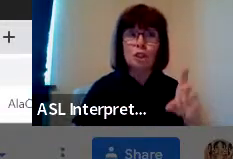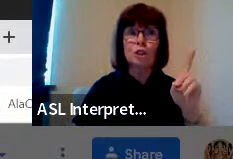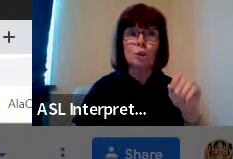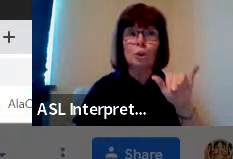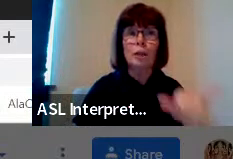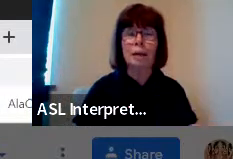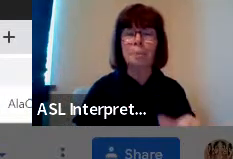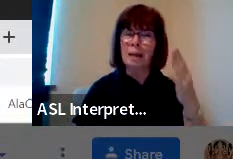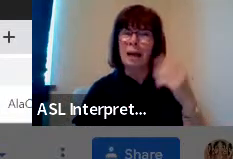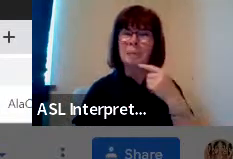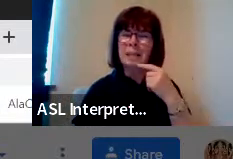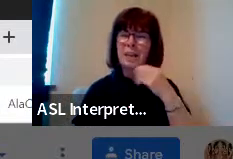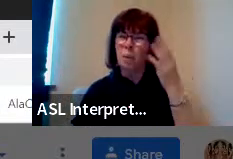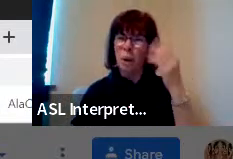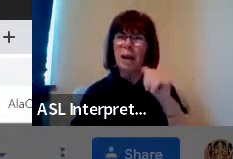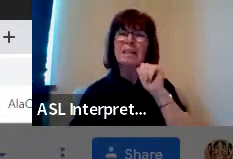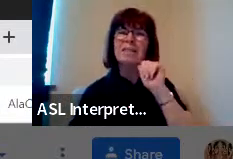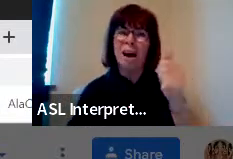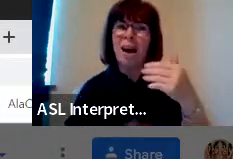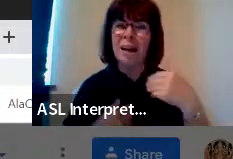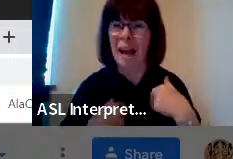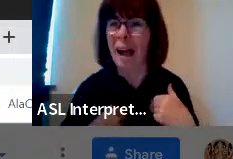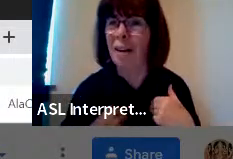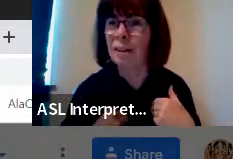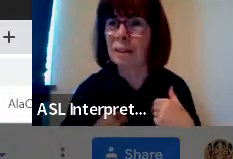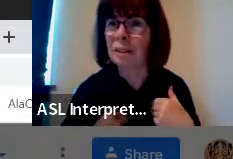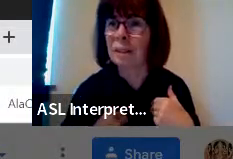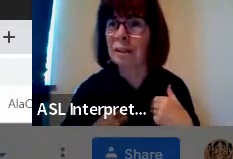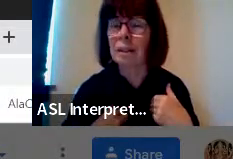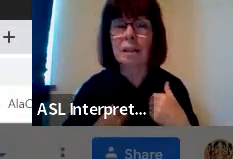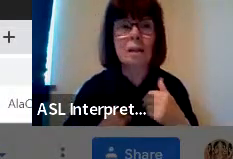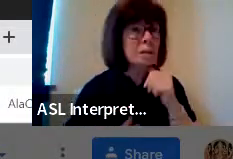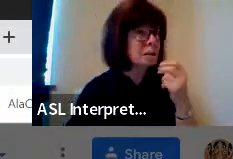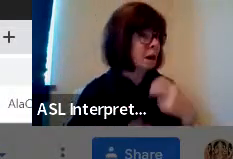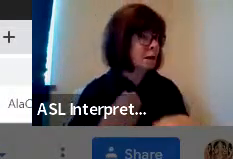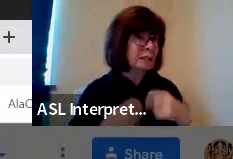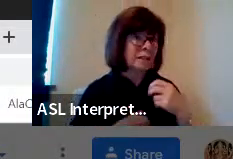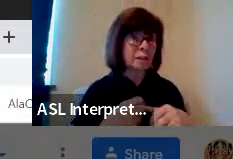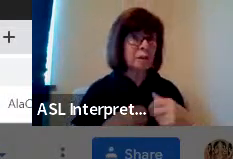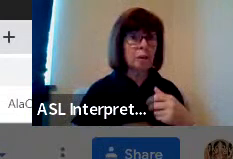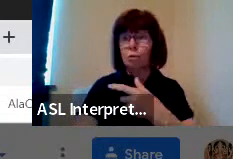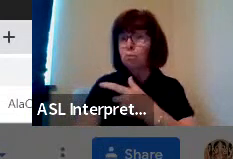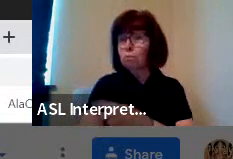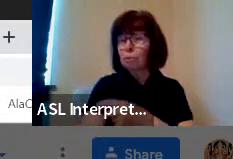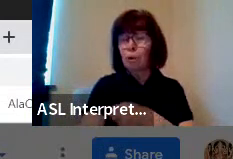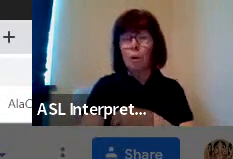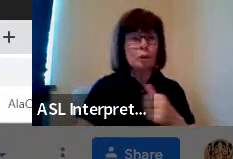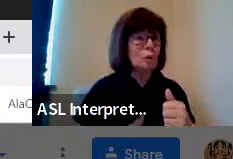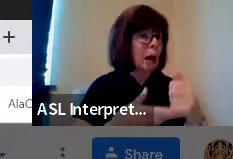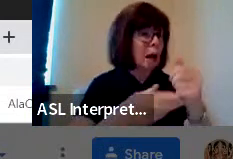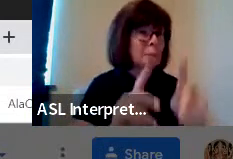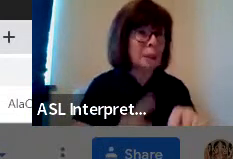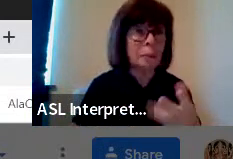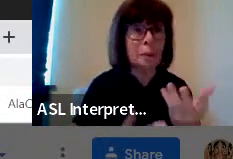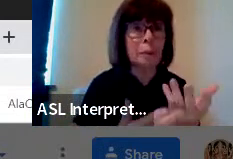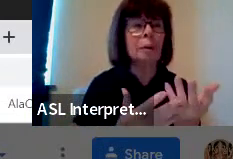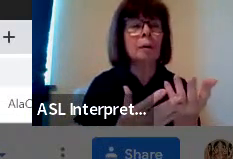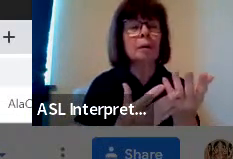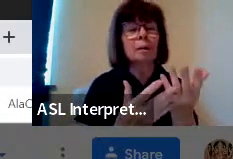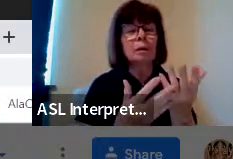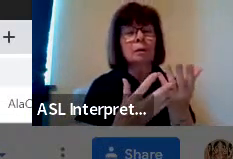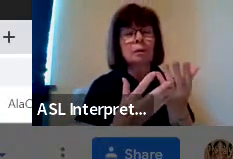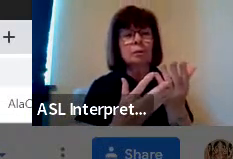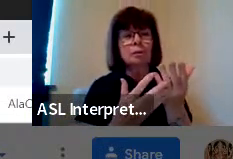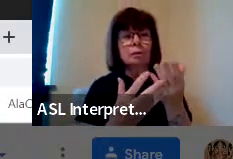we have that? I mean, it's not difficult to administer or to help people walk through it. It would